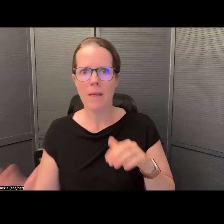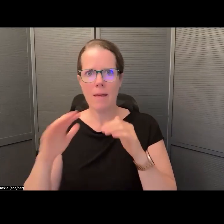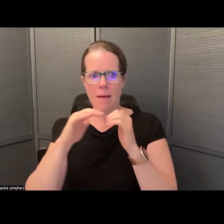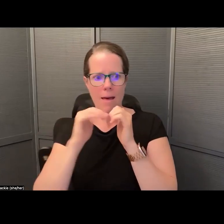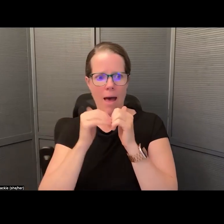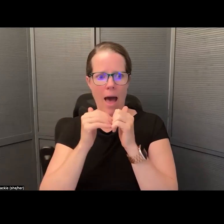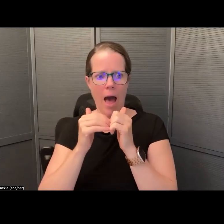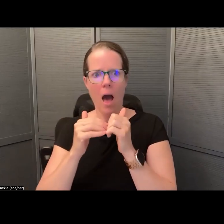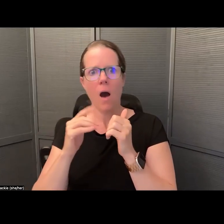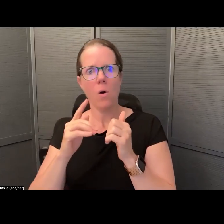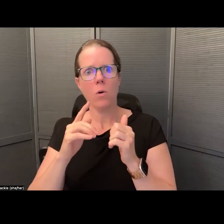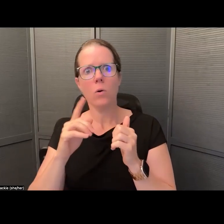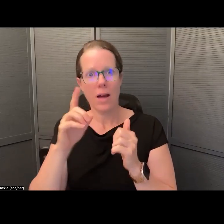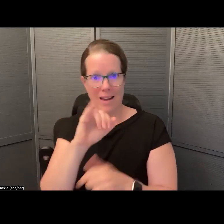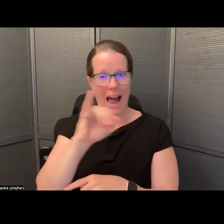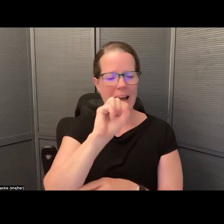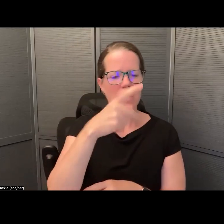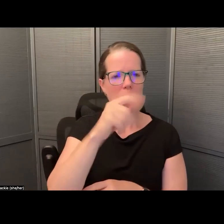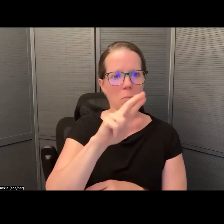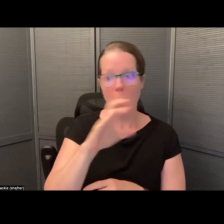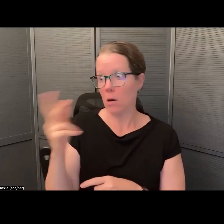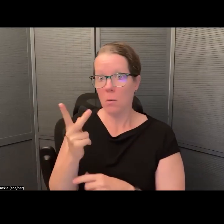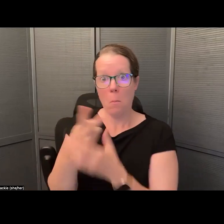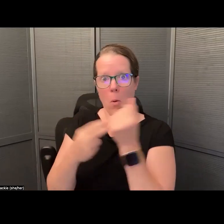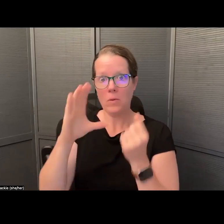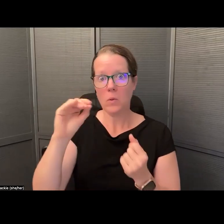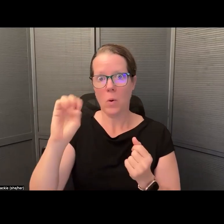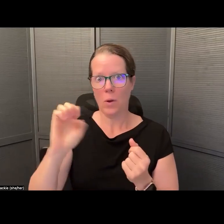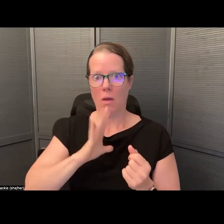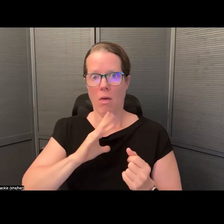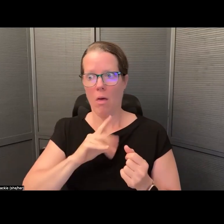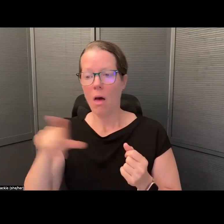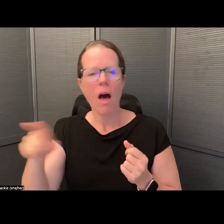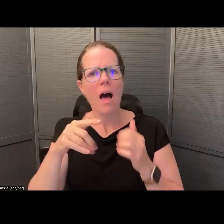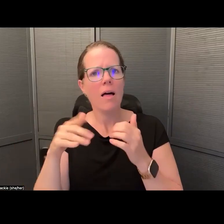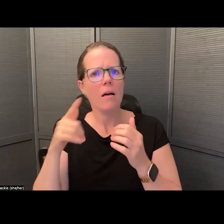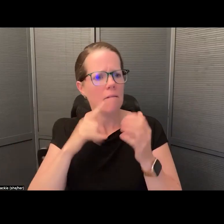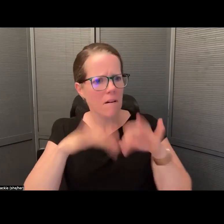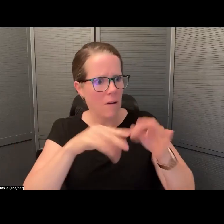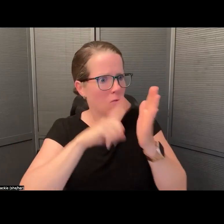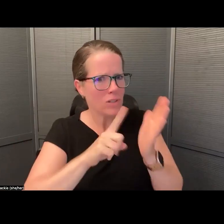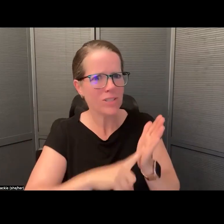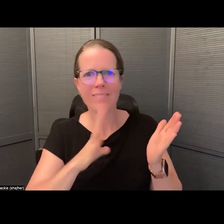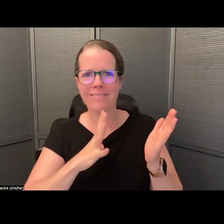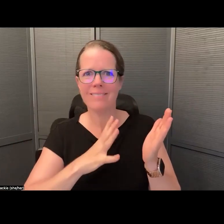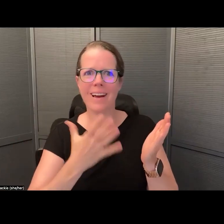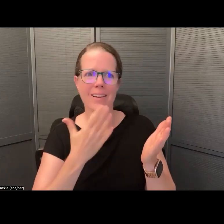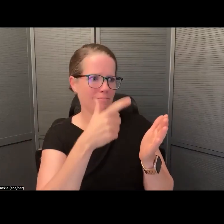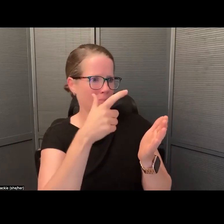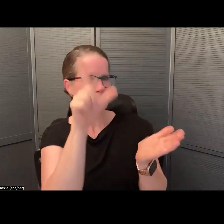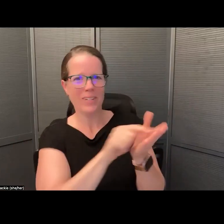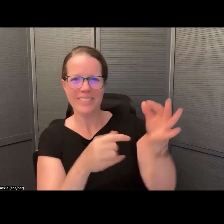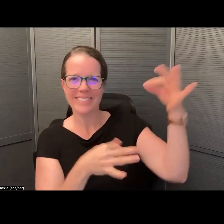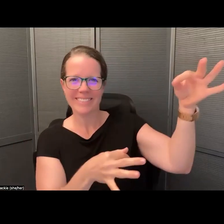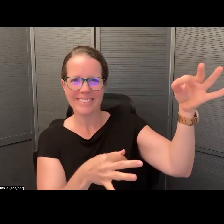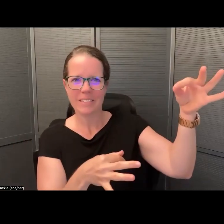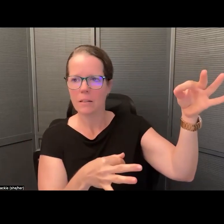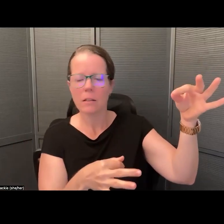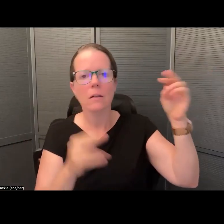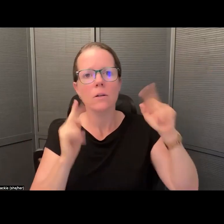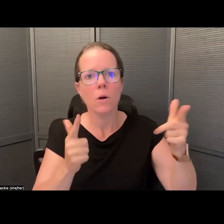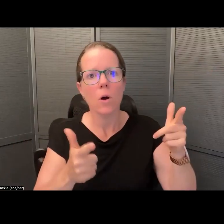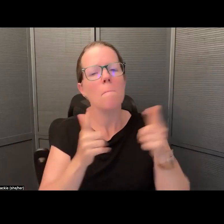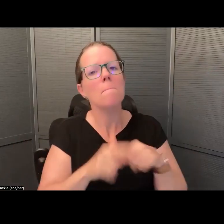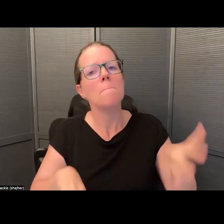when it facilitates change and when it reaches the people who can use it in day-to-day work and it informs practice in real time. And